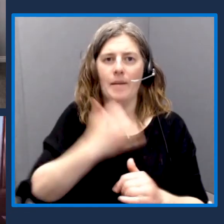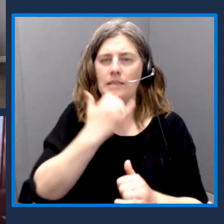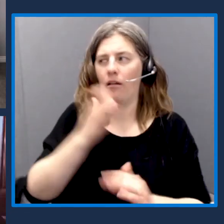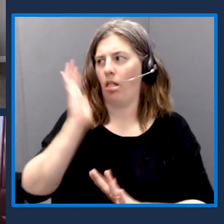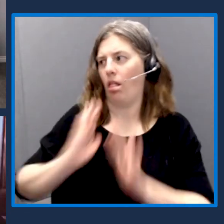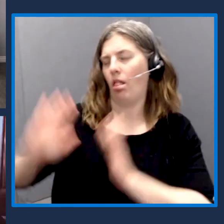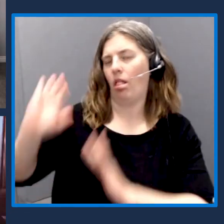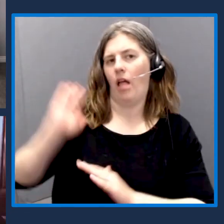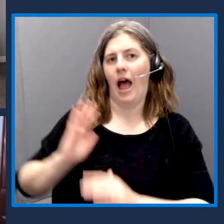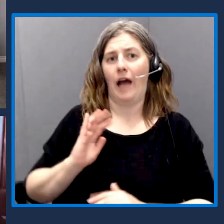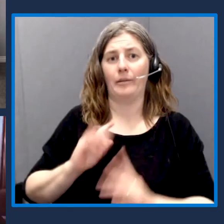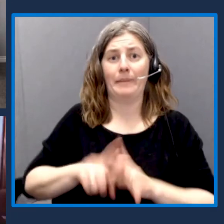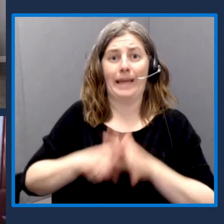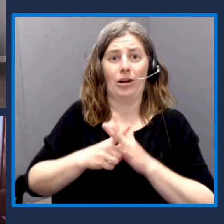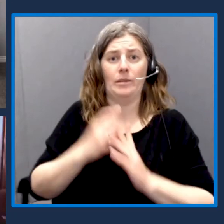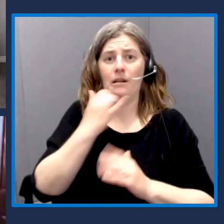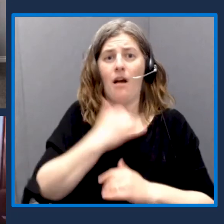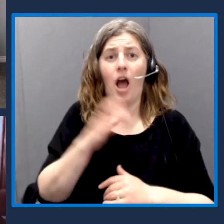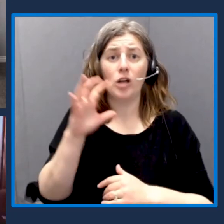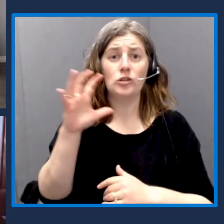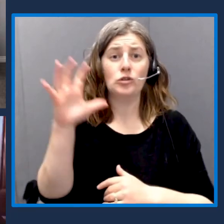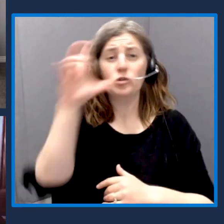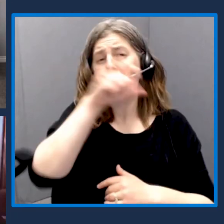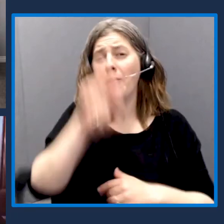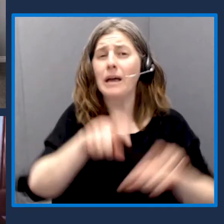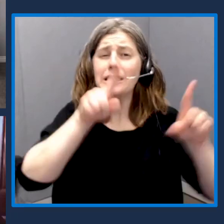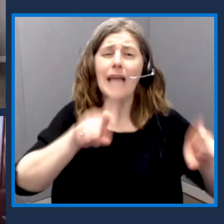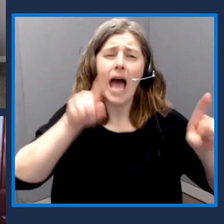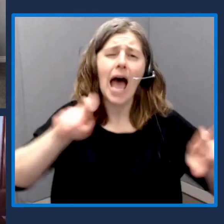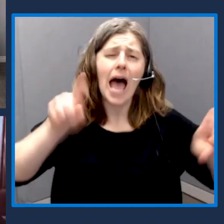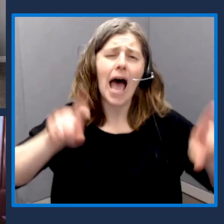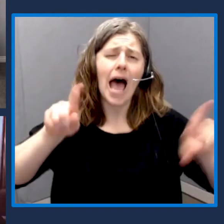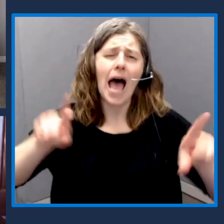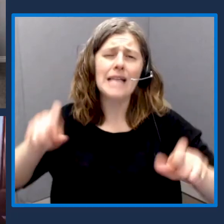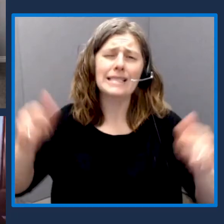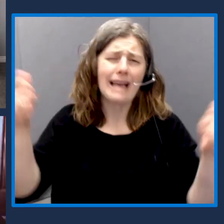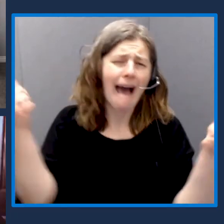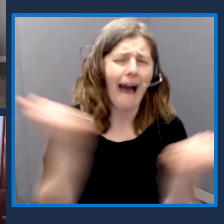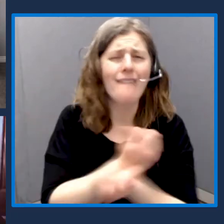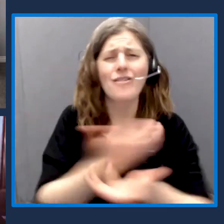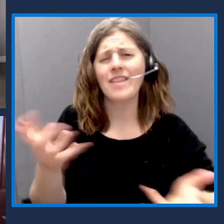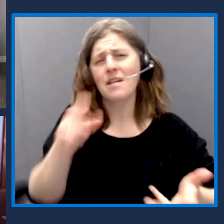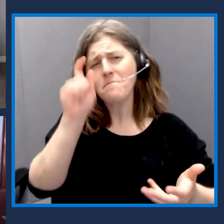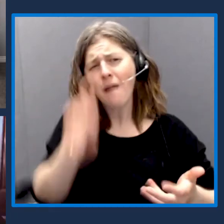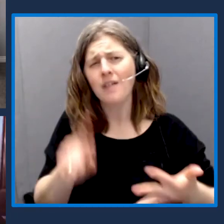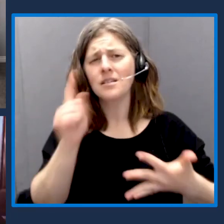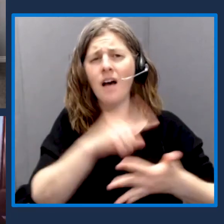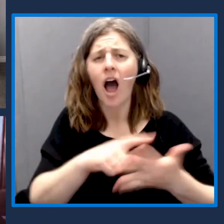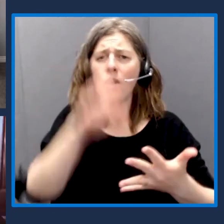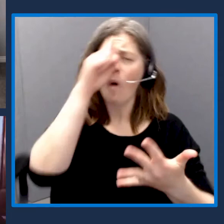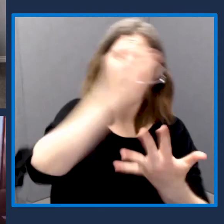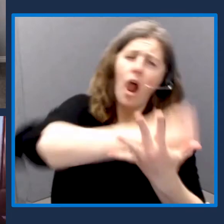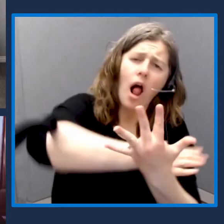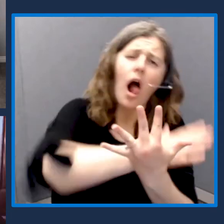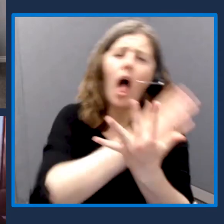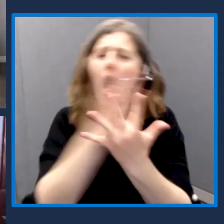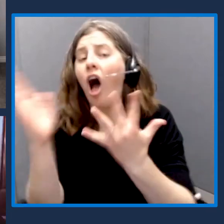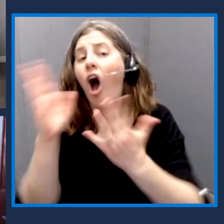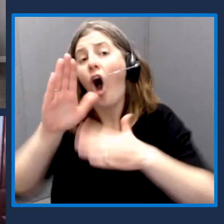was assuming that I had to test with every single thing and know, across all of these different